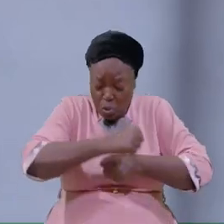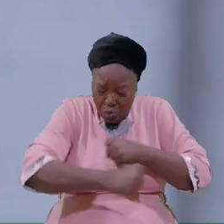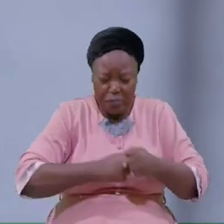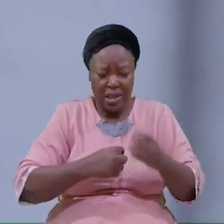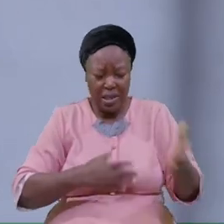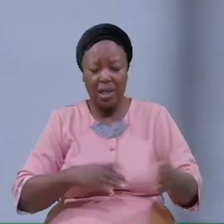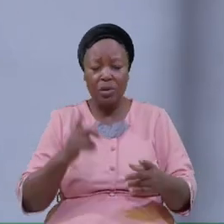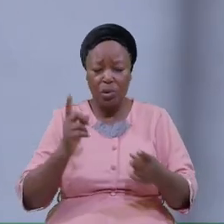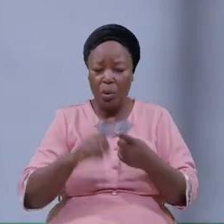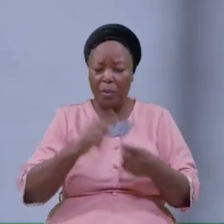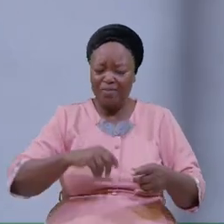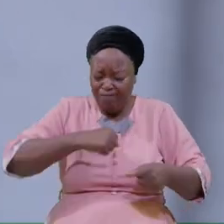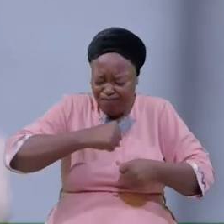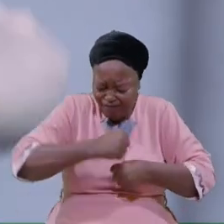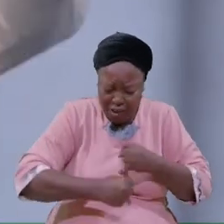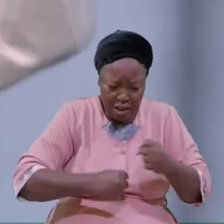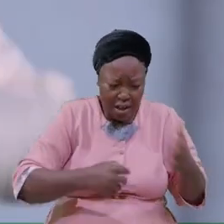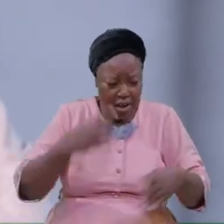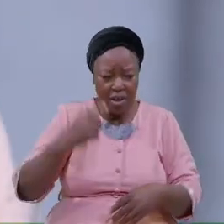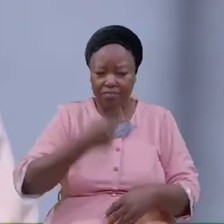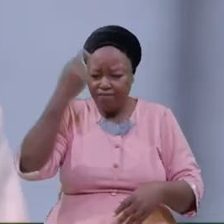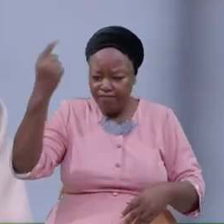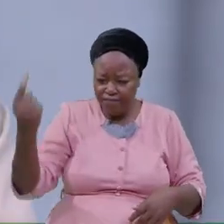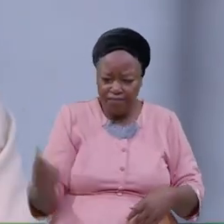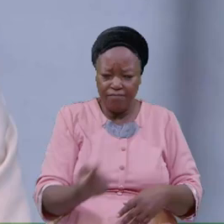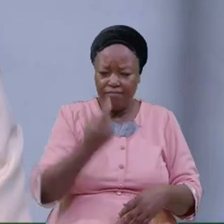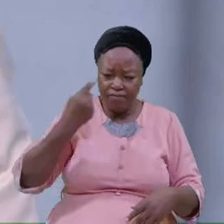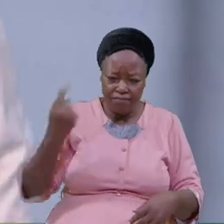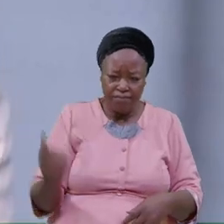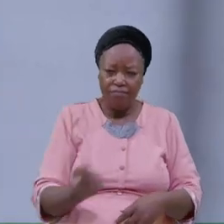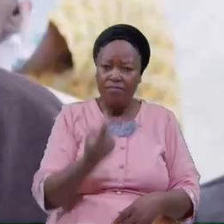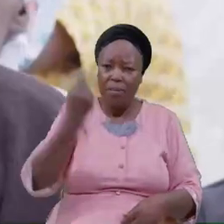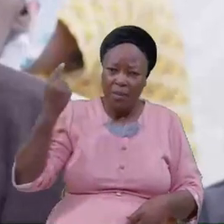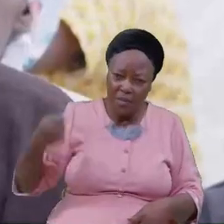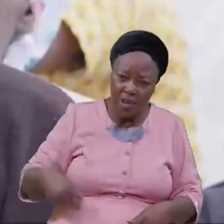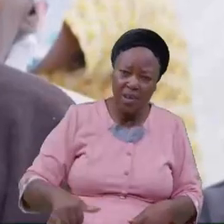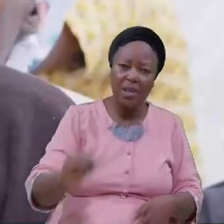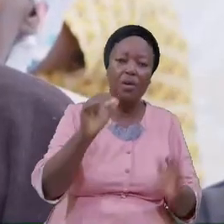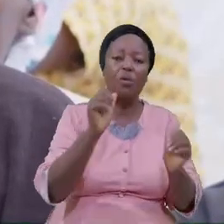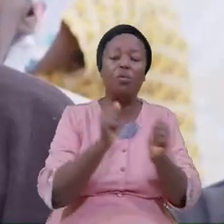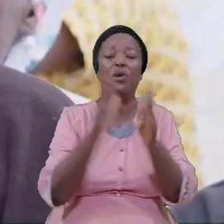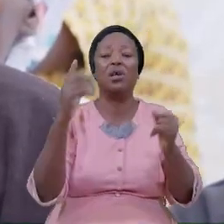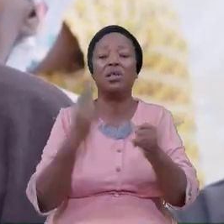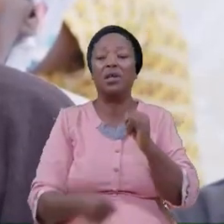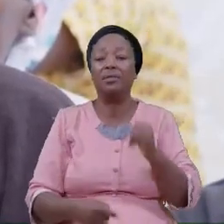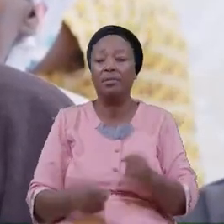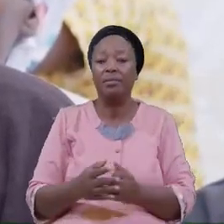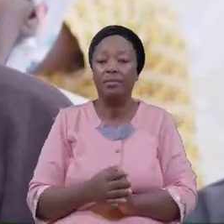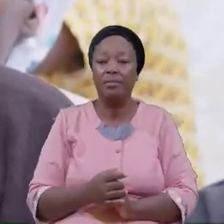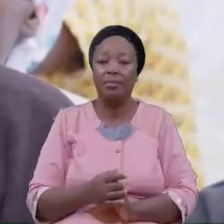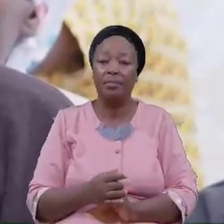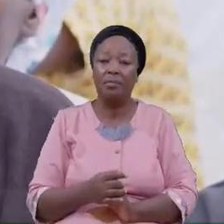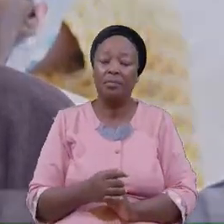tormented there forever and ever and ever without end. Si cet homme était mort, il irait dans